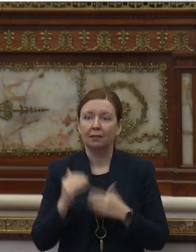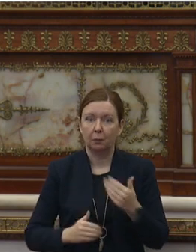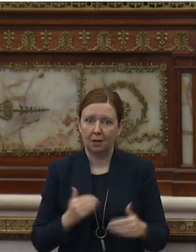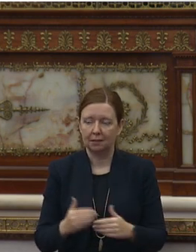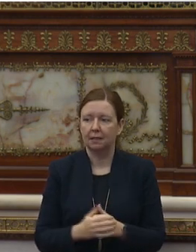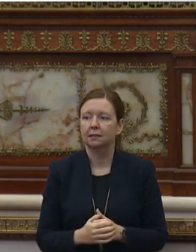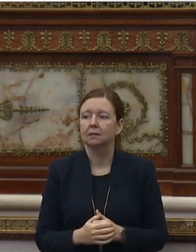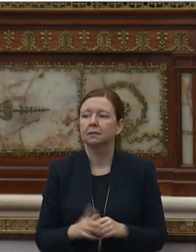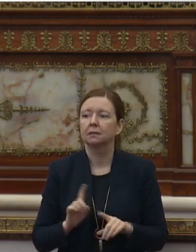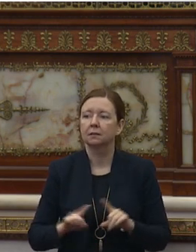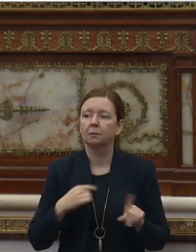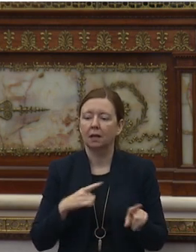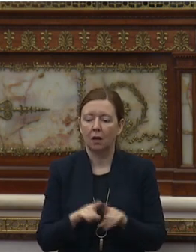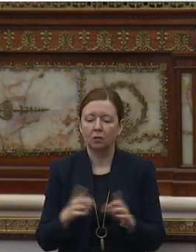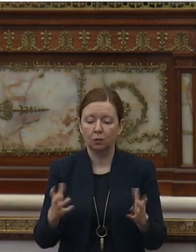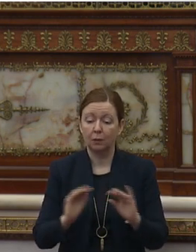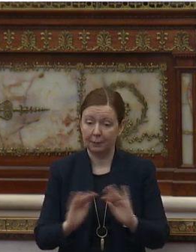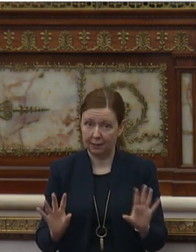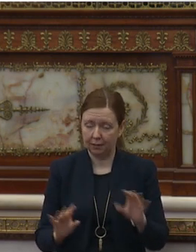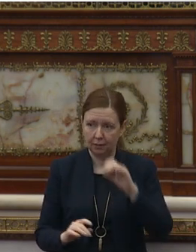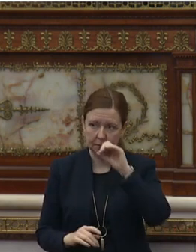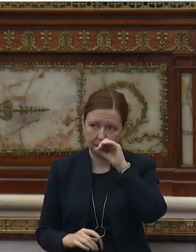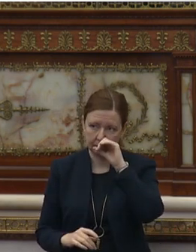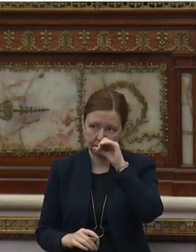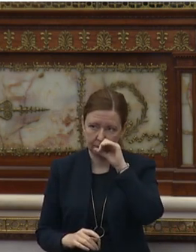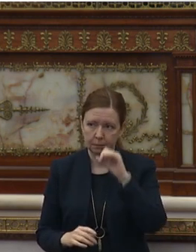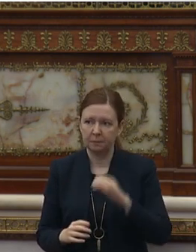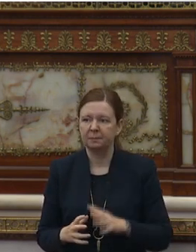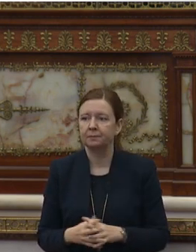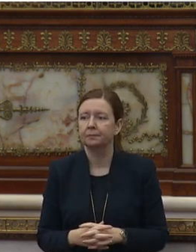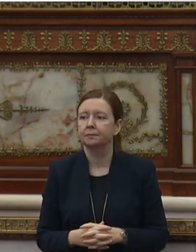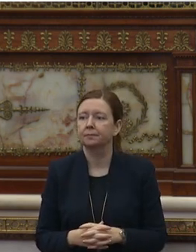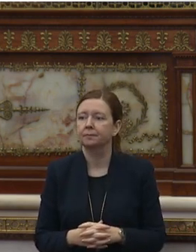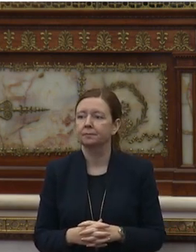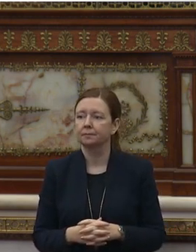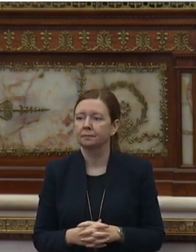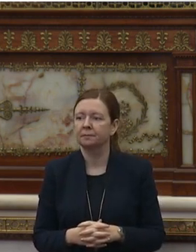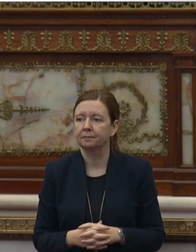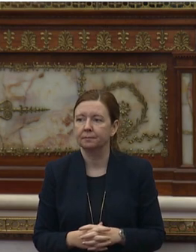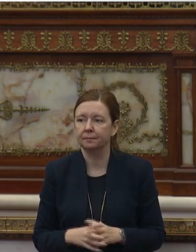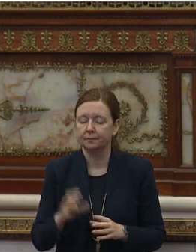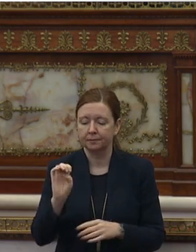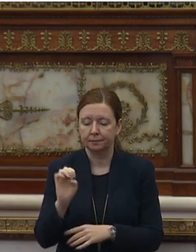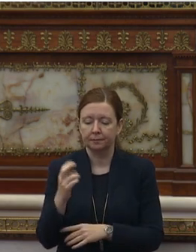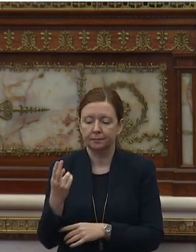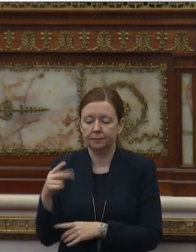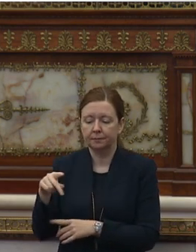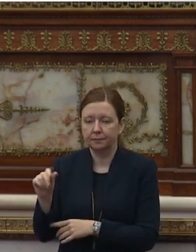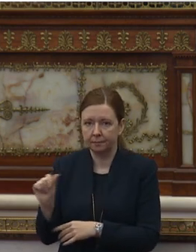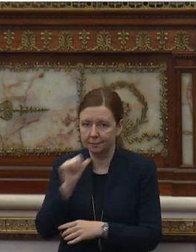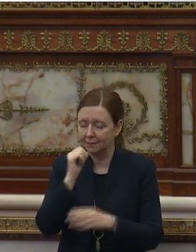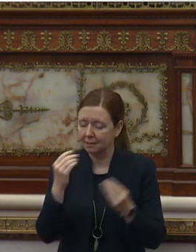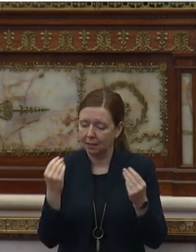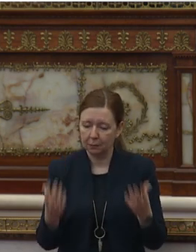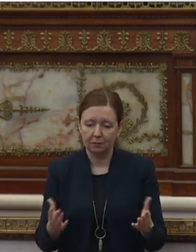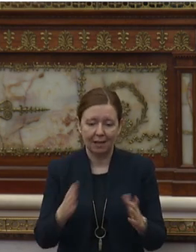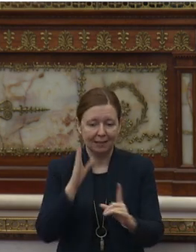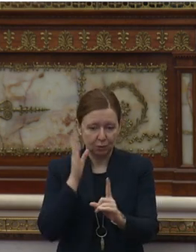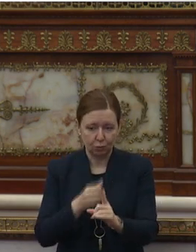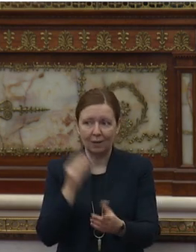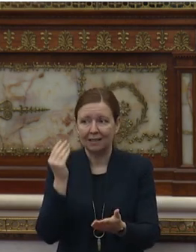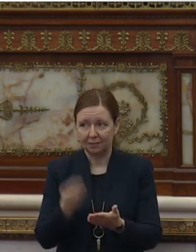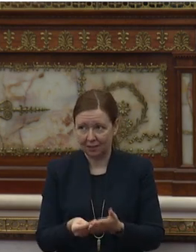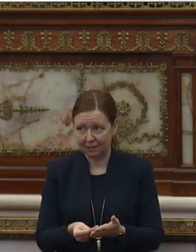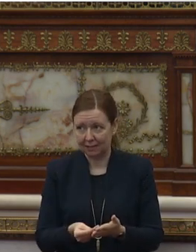process. But I also want to be clear that the EHPA does not provide direct